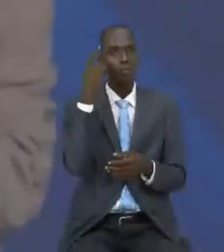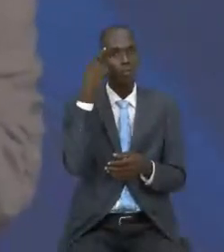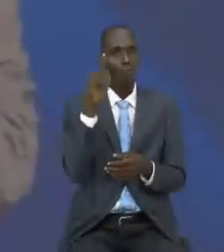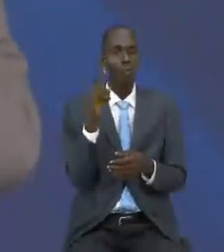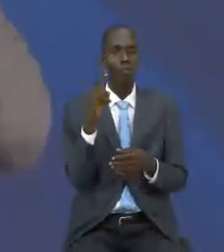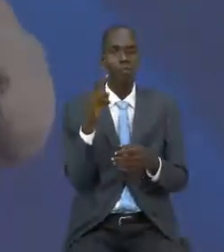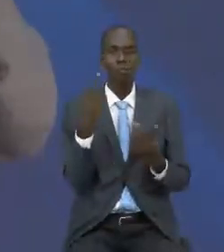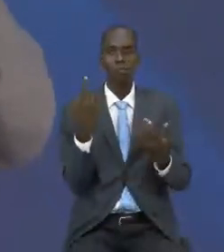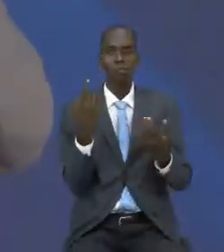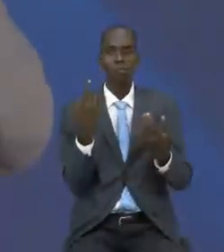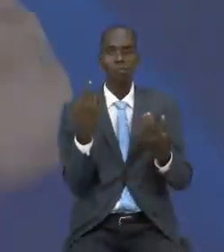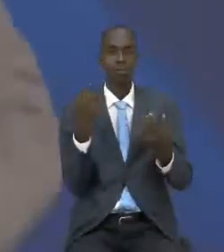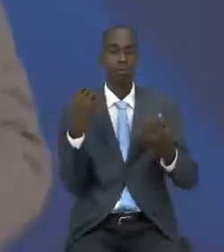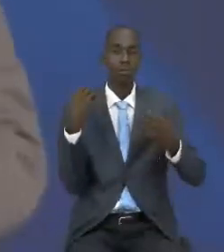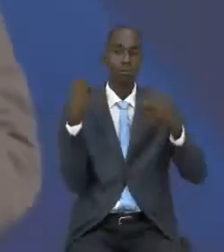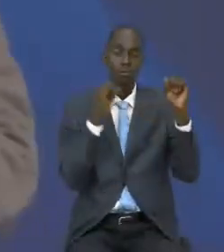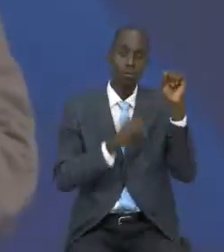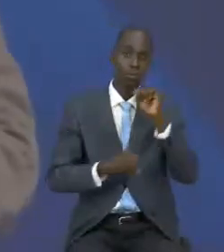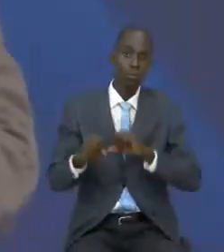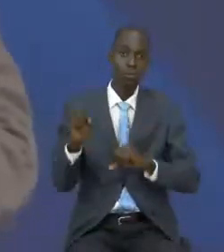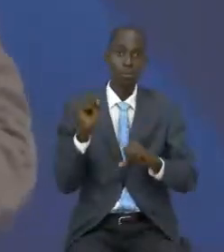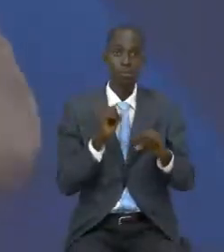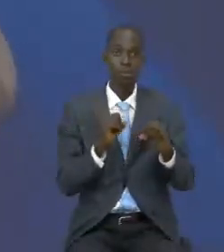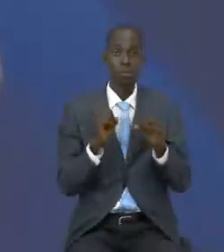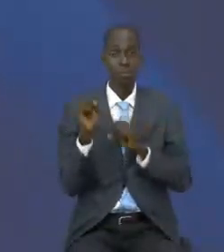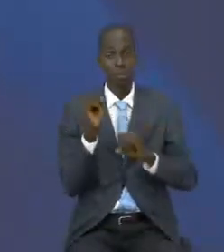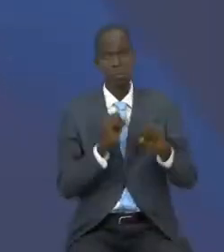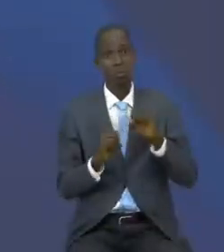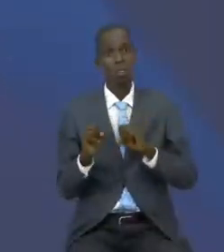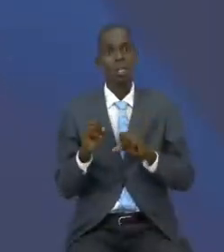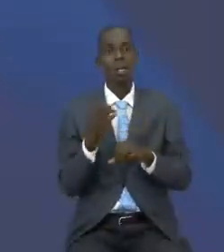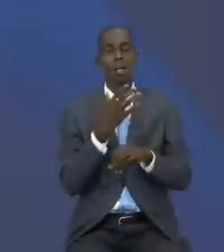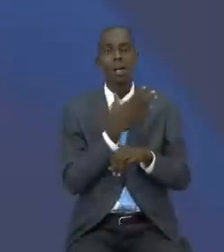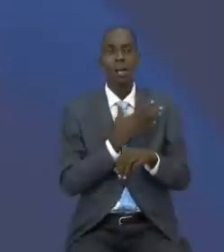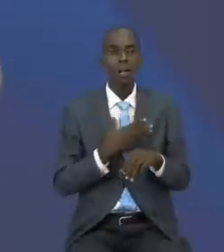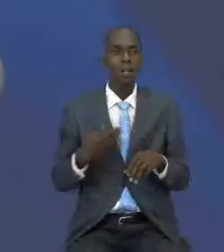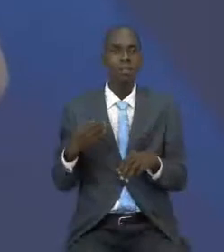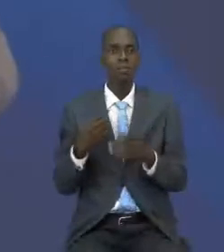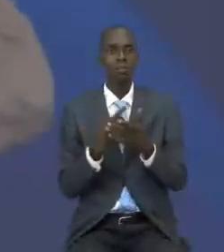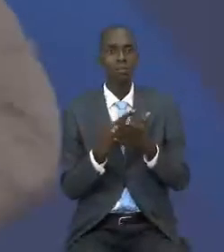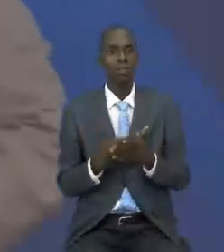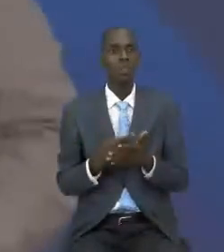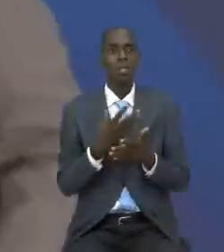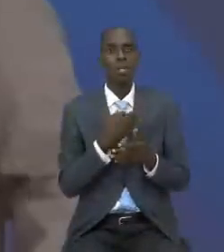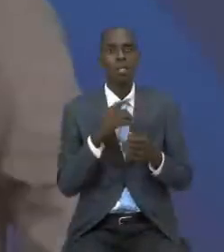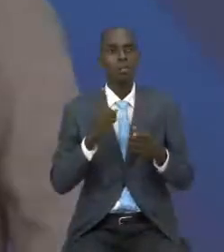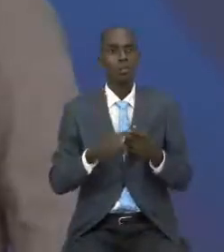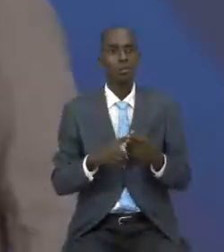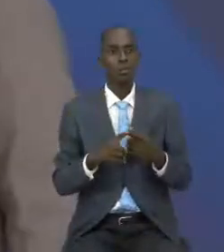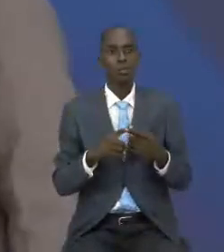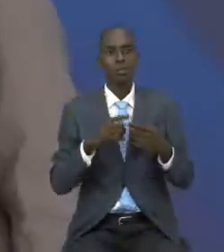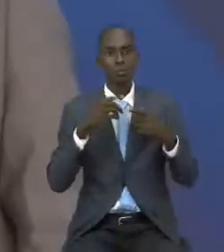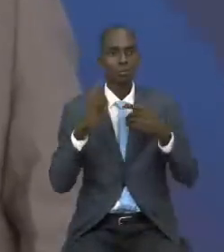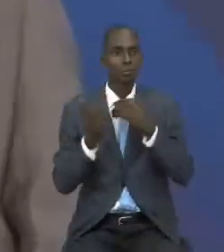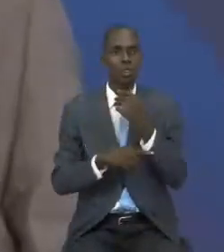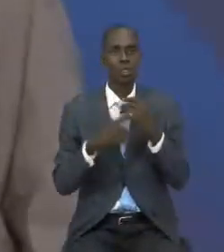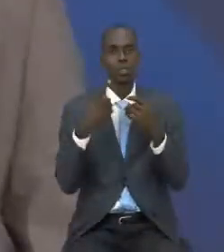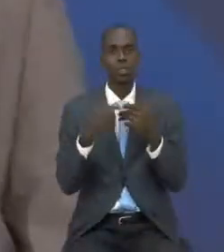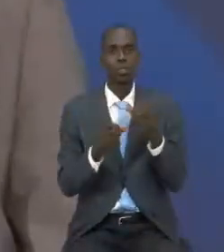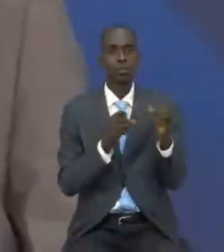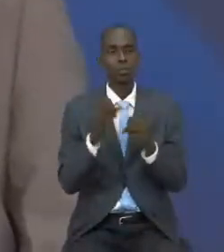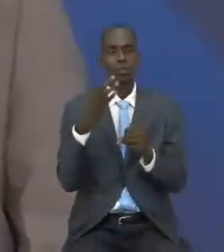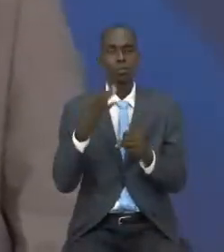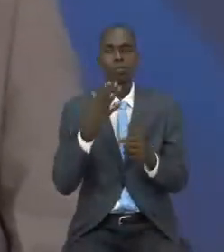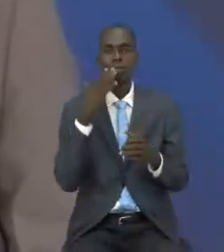strife and debate to smite with the feast of wickedness. Ye shall not